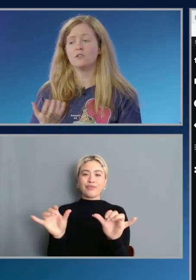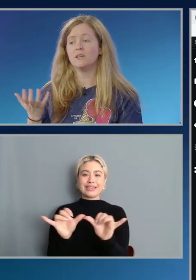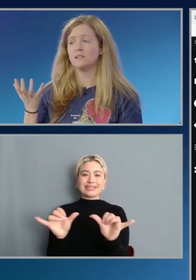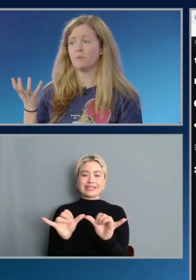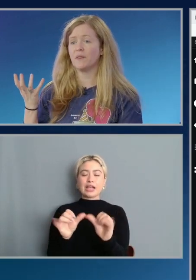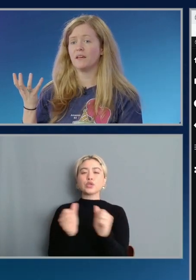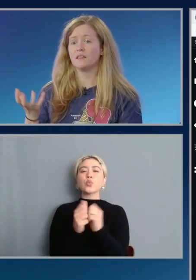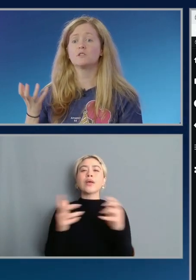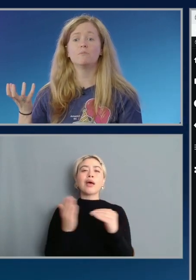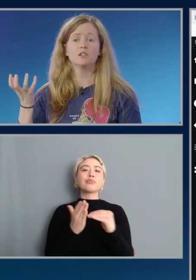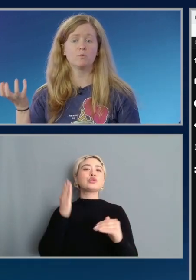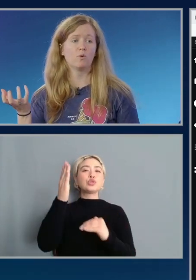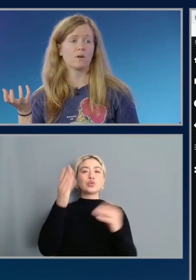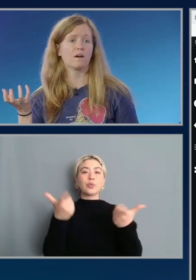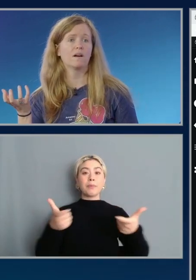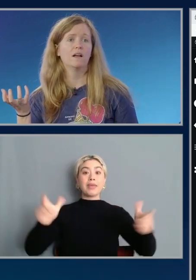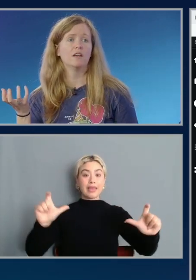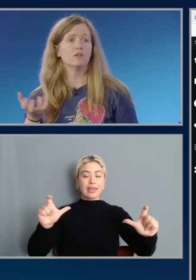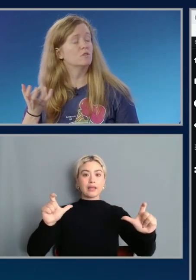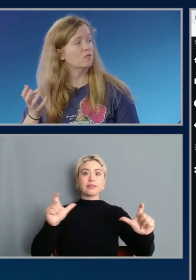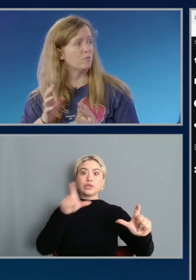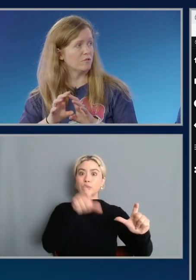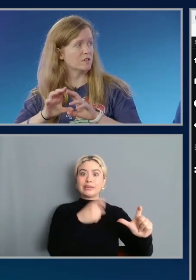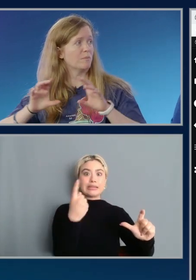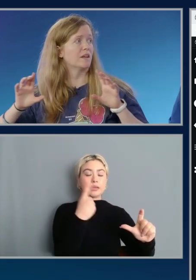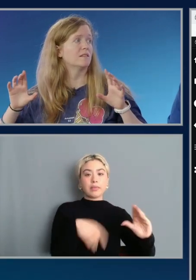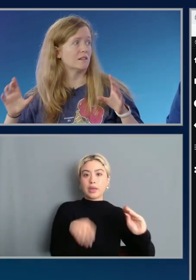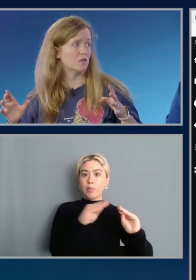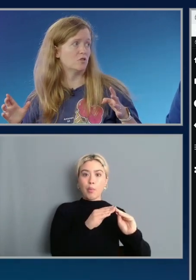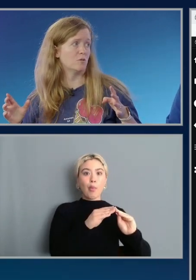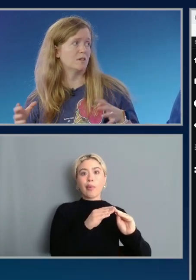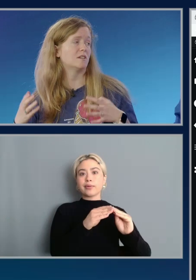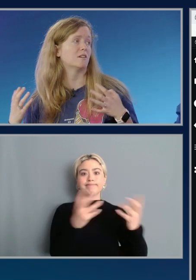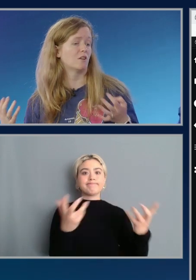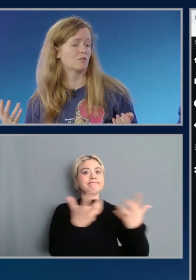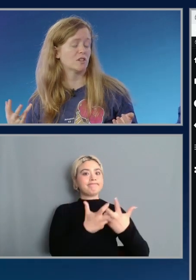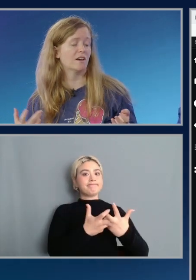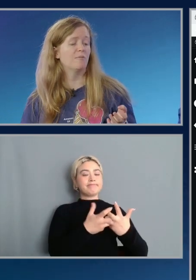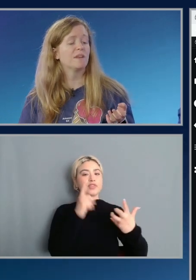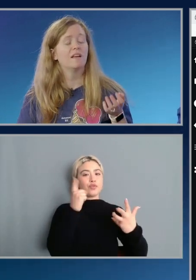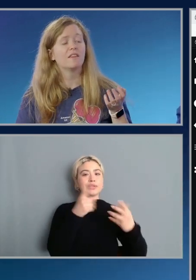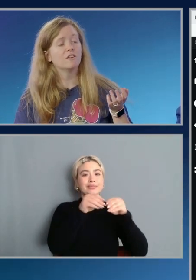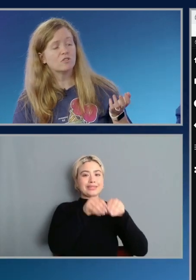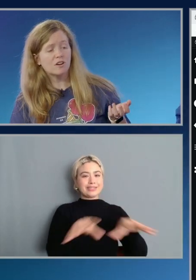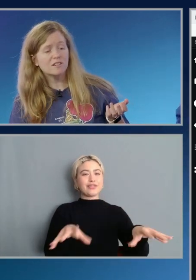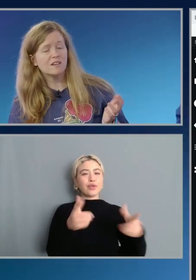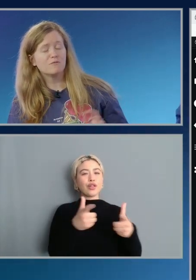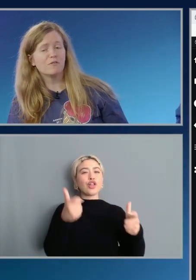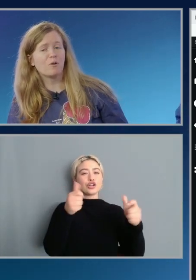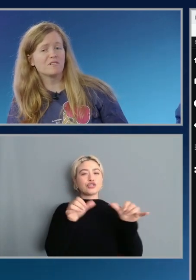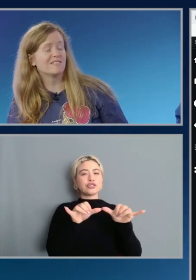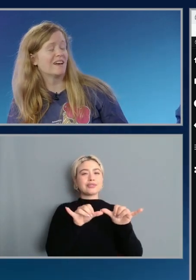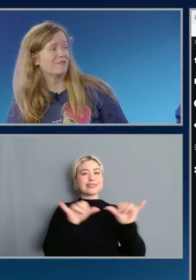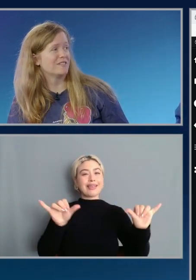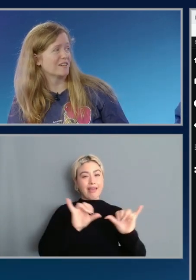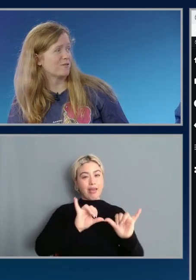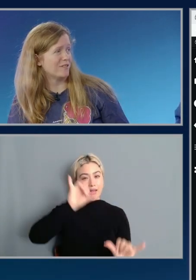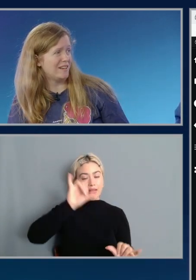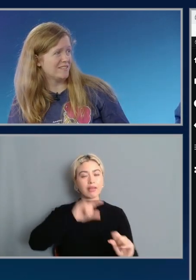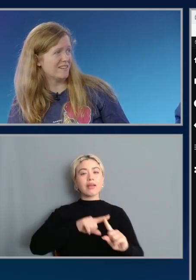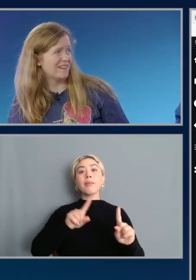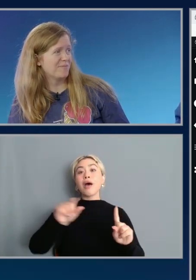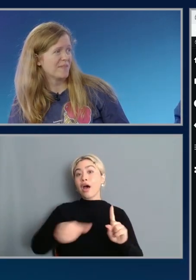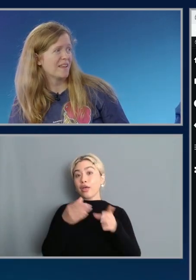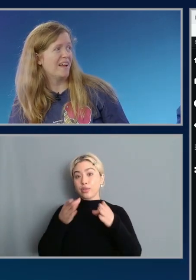large that you need something that's much more suitable for something that's distributed at a large scale. The alternative, of course, is FSX